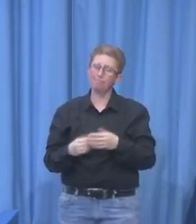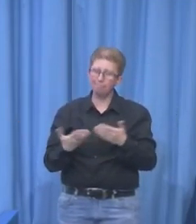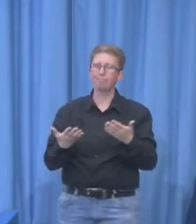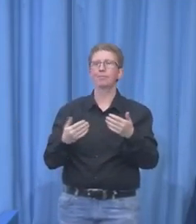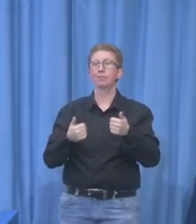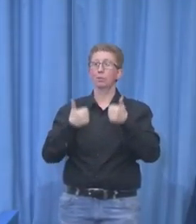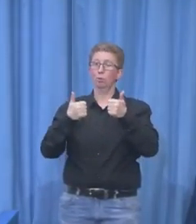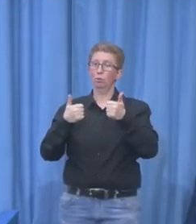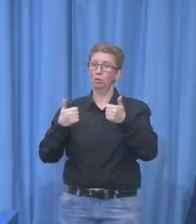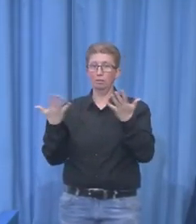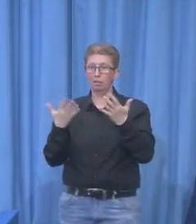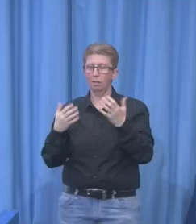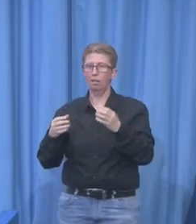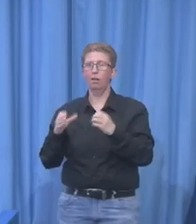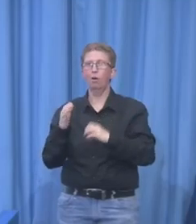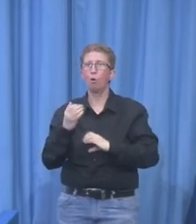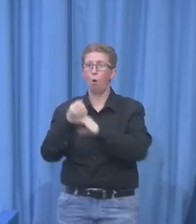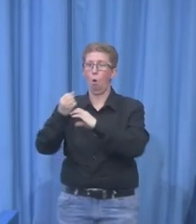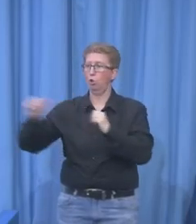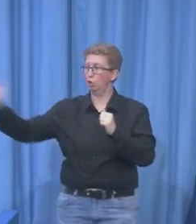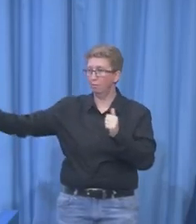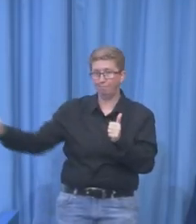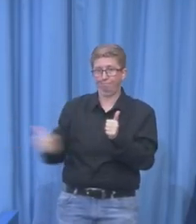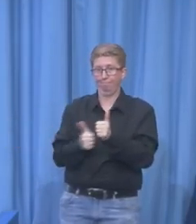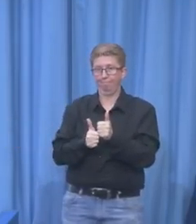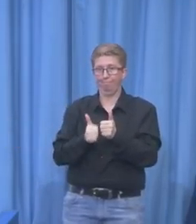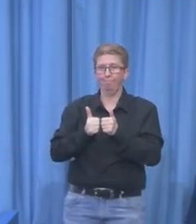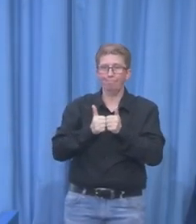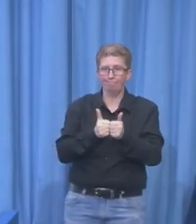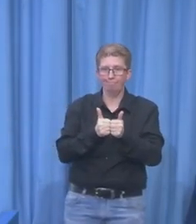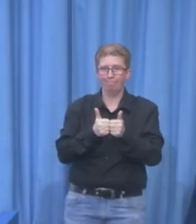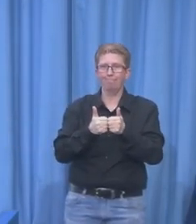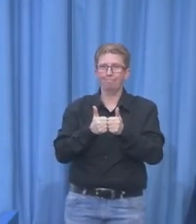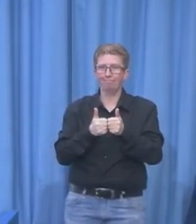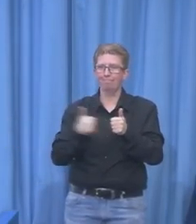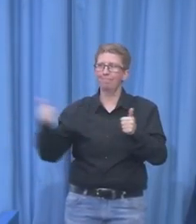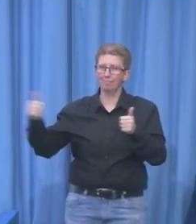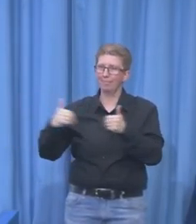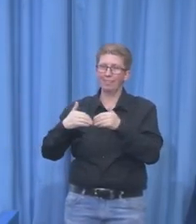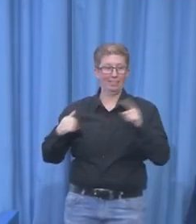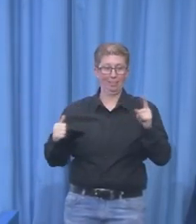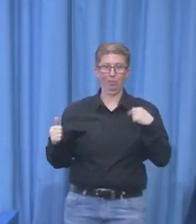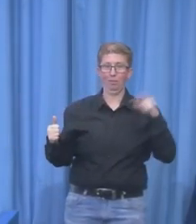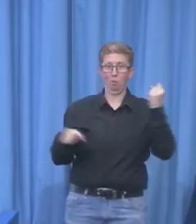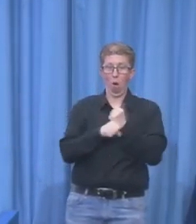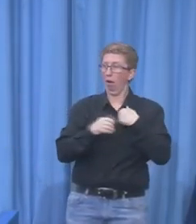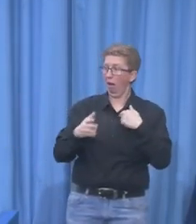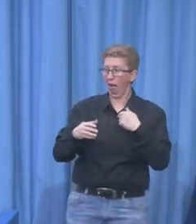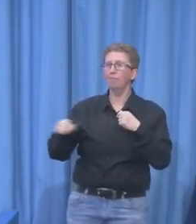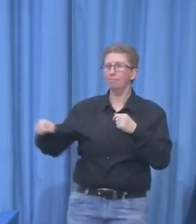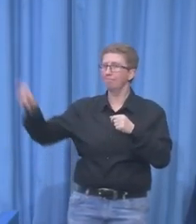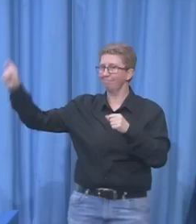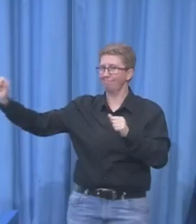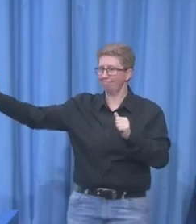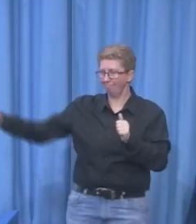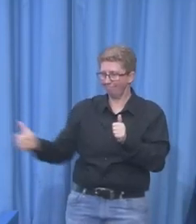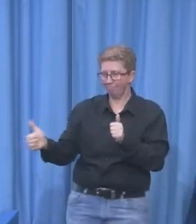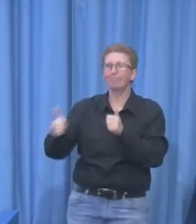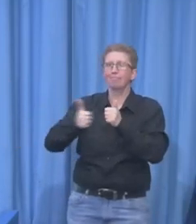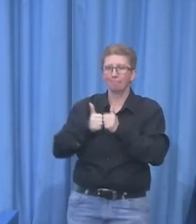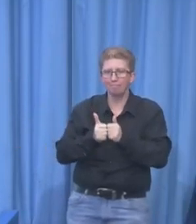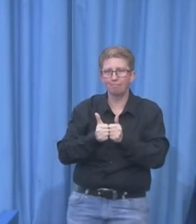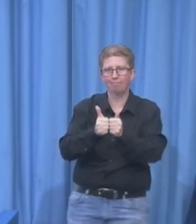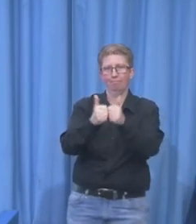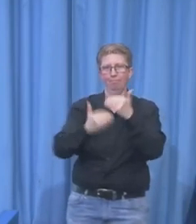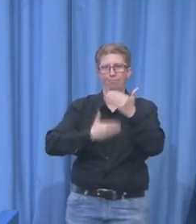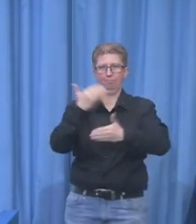we send three staff with them. And we would say that the staff do the heavy lifting and do